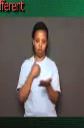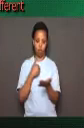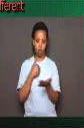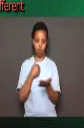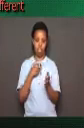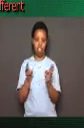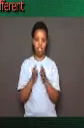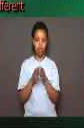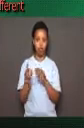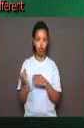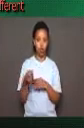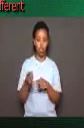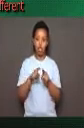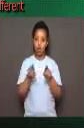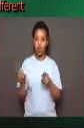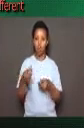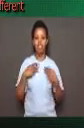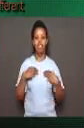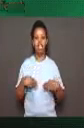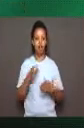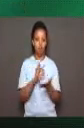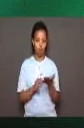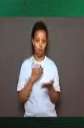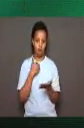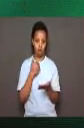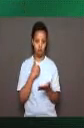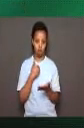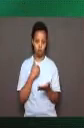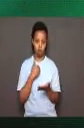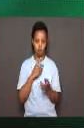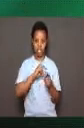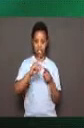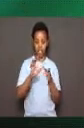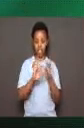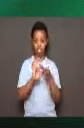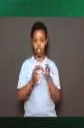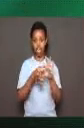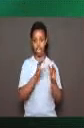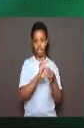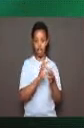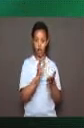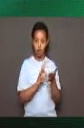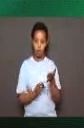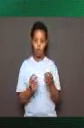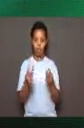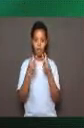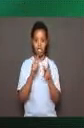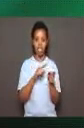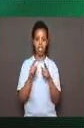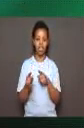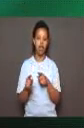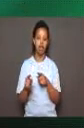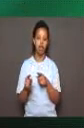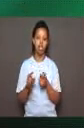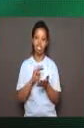different structural formula. Straight chain form shows the structure